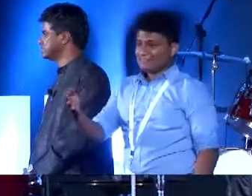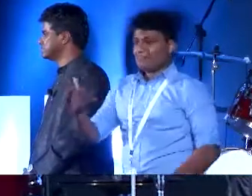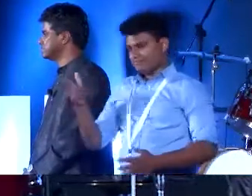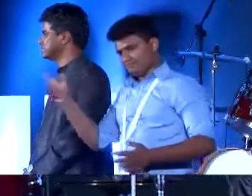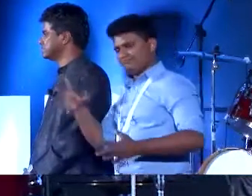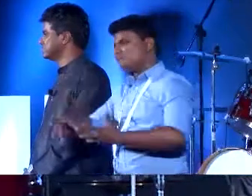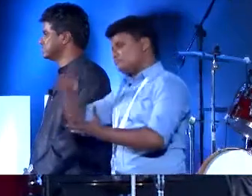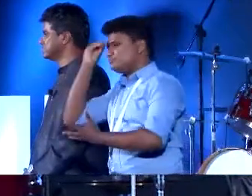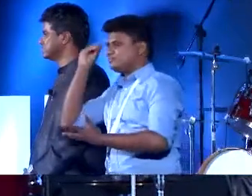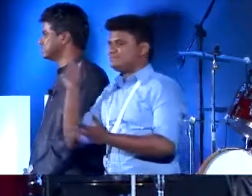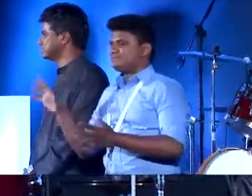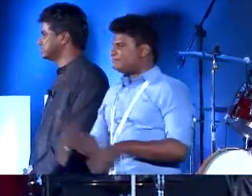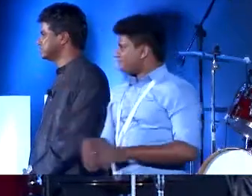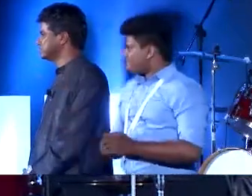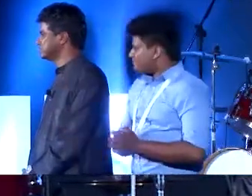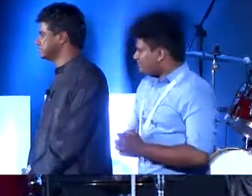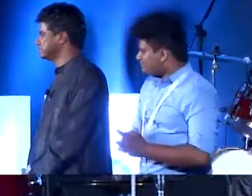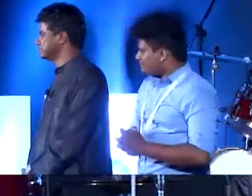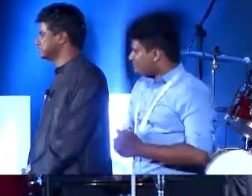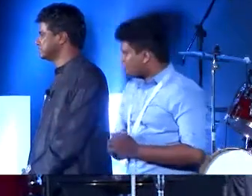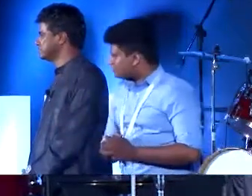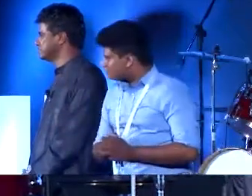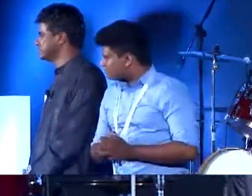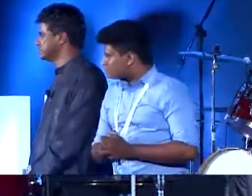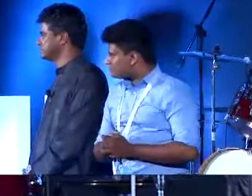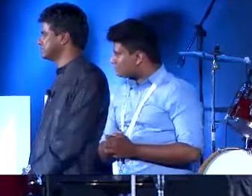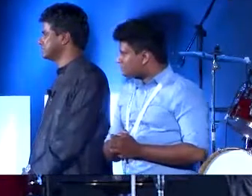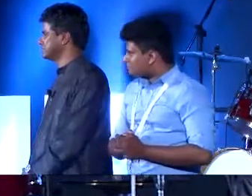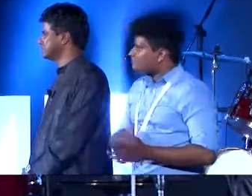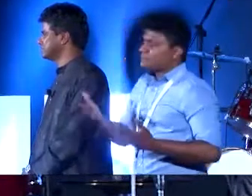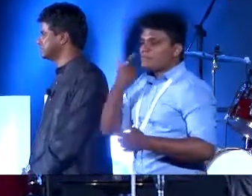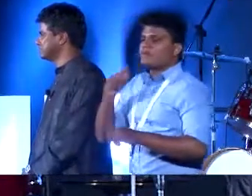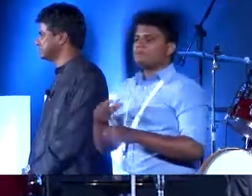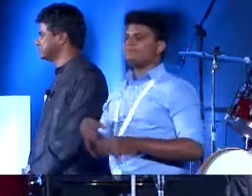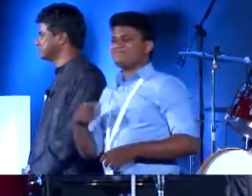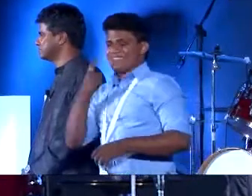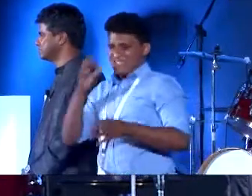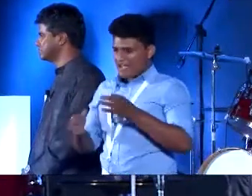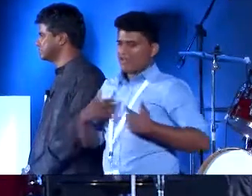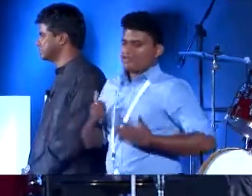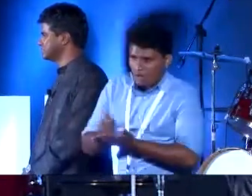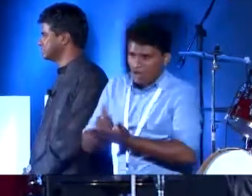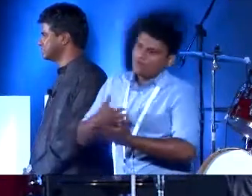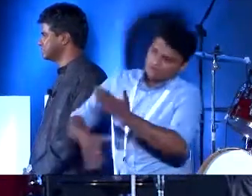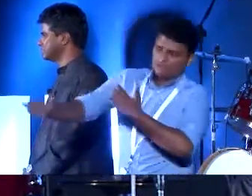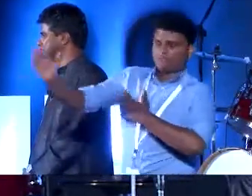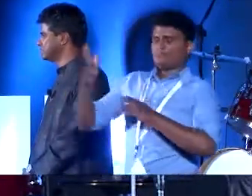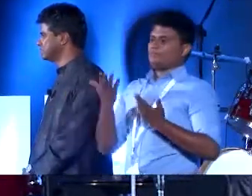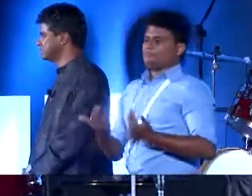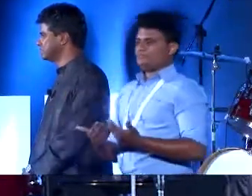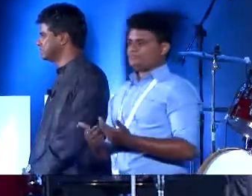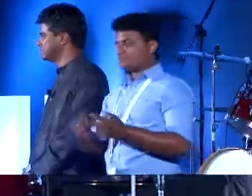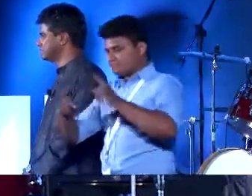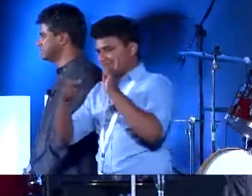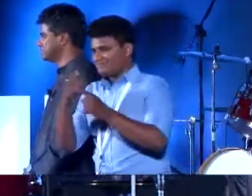learning that I have. And today, I just, you know, it comes naturally if we practice it. And I think it's very, very critical. The other story,